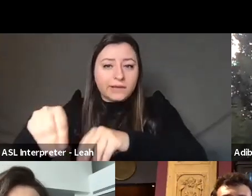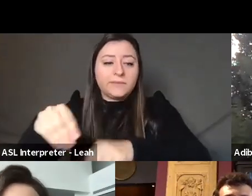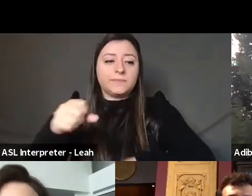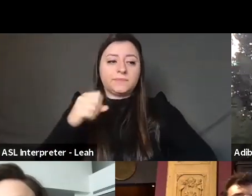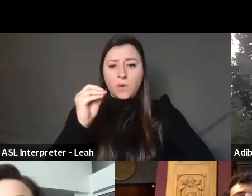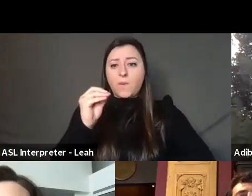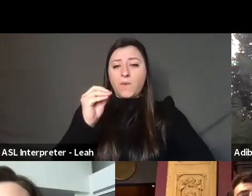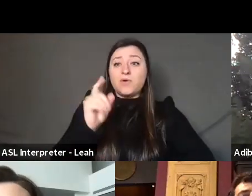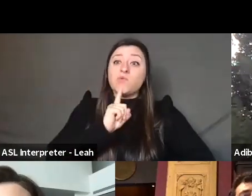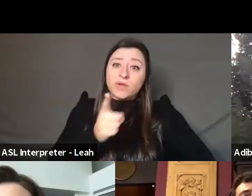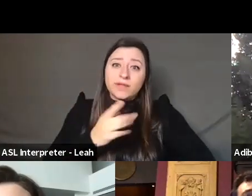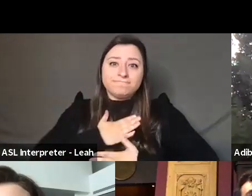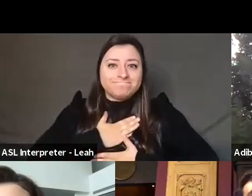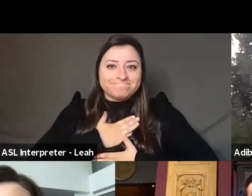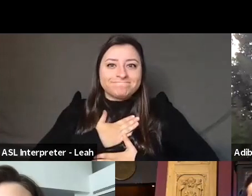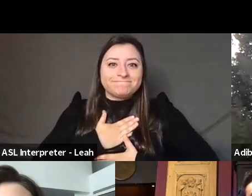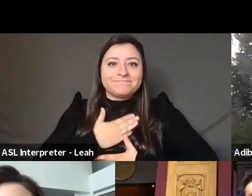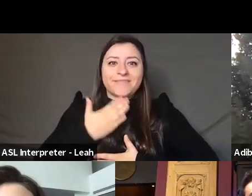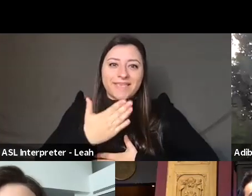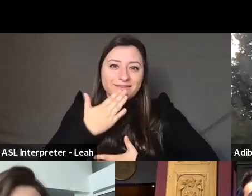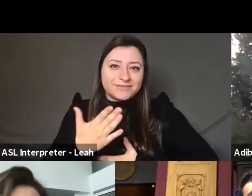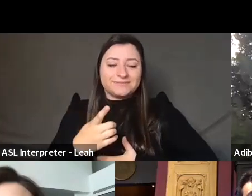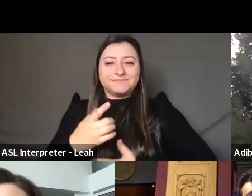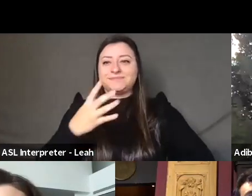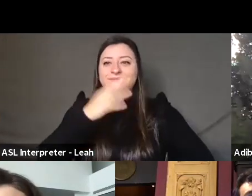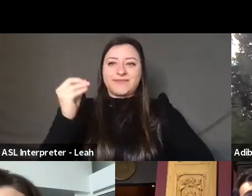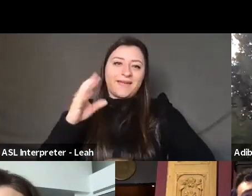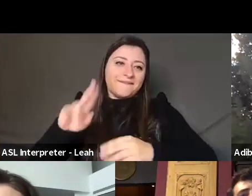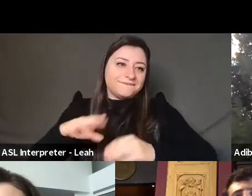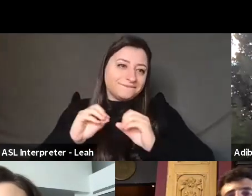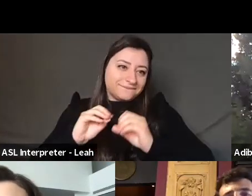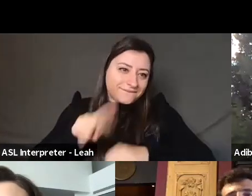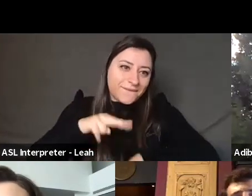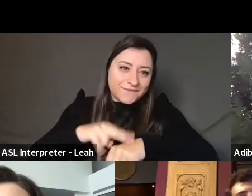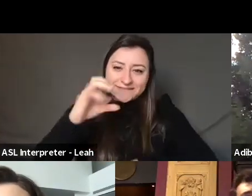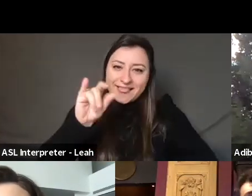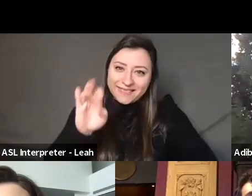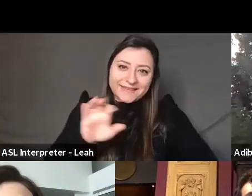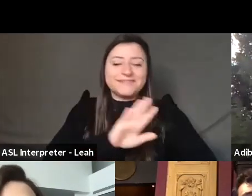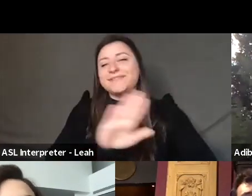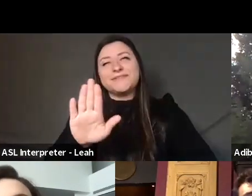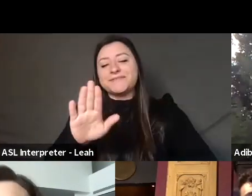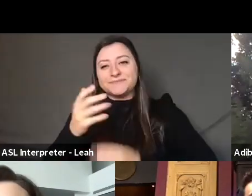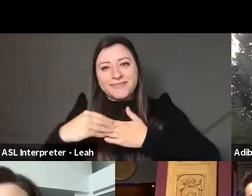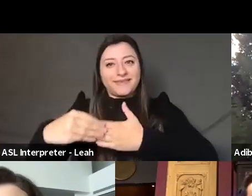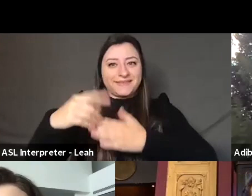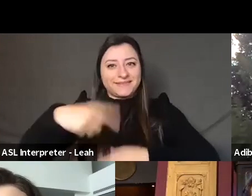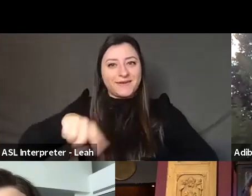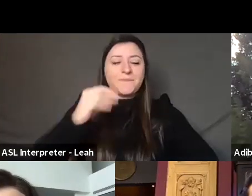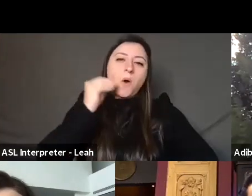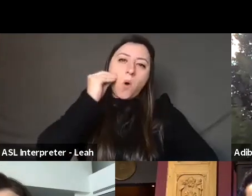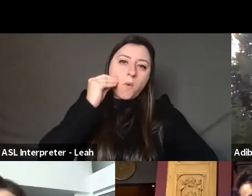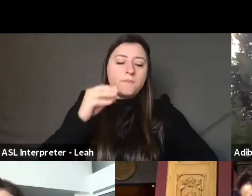So truly privileged to be in such great company. And of course, Celine, you, the engaging voice of home away from